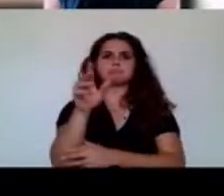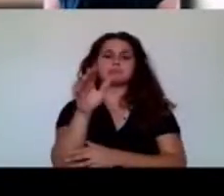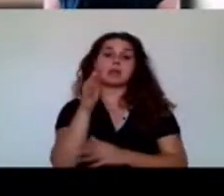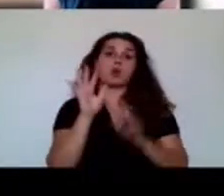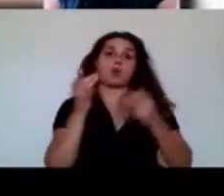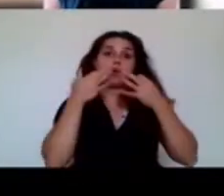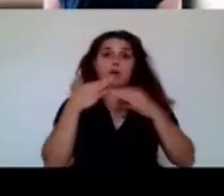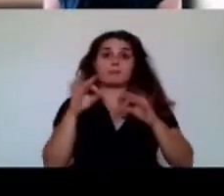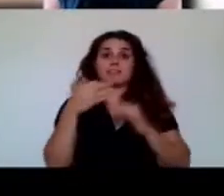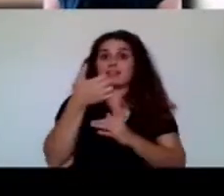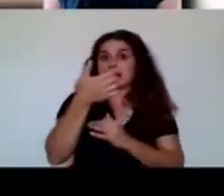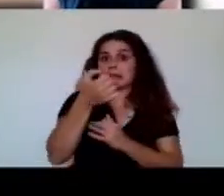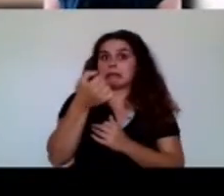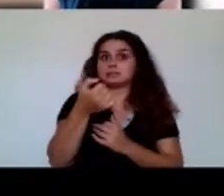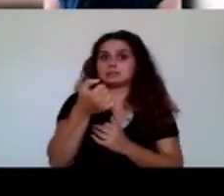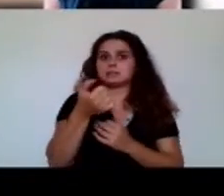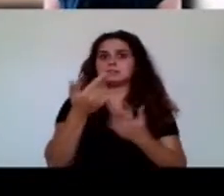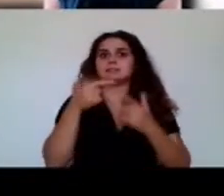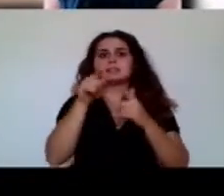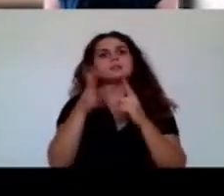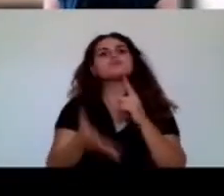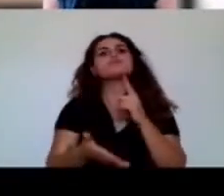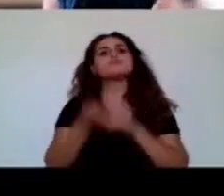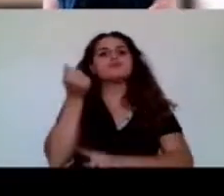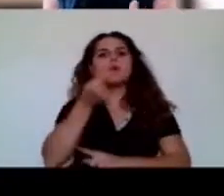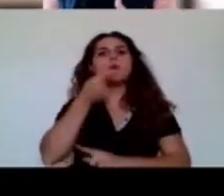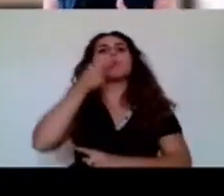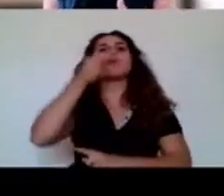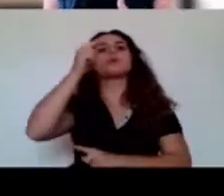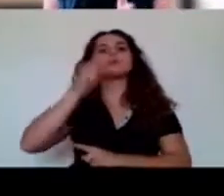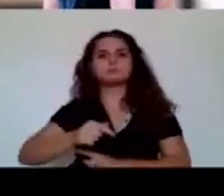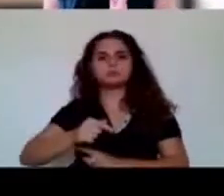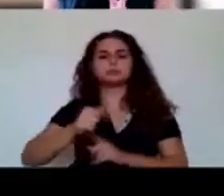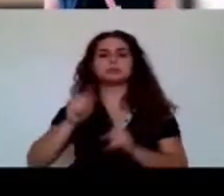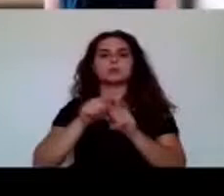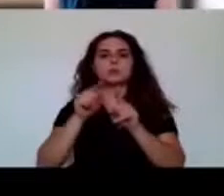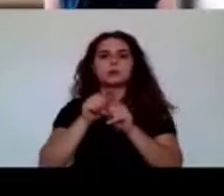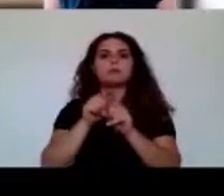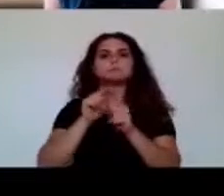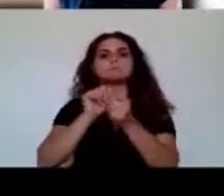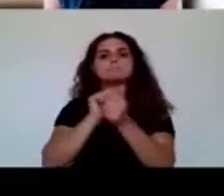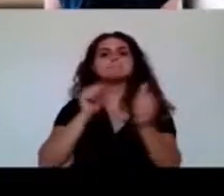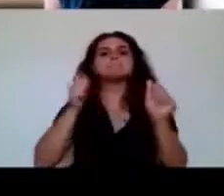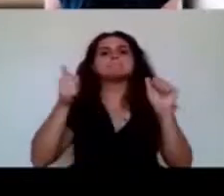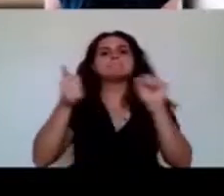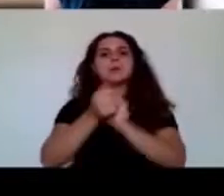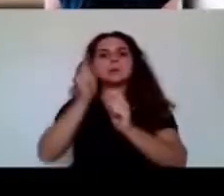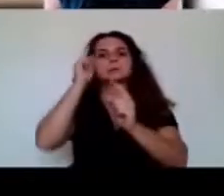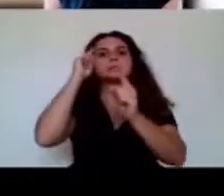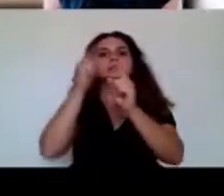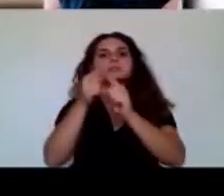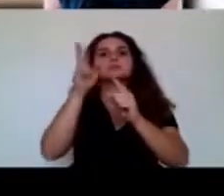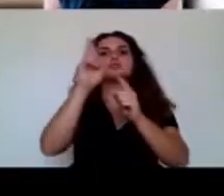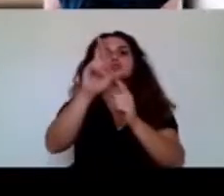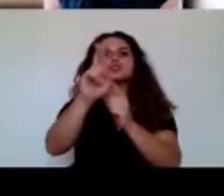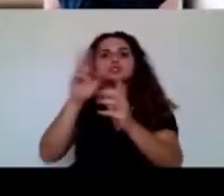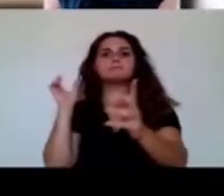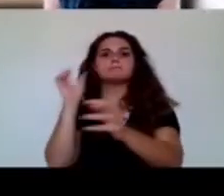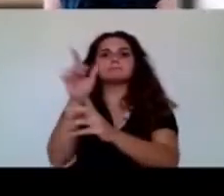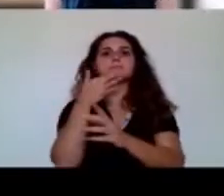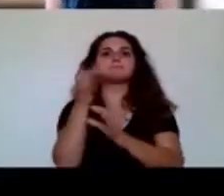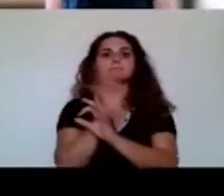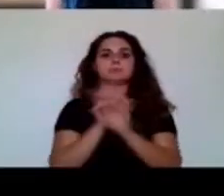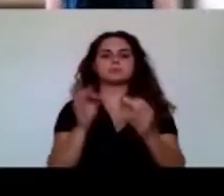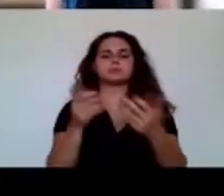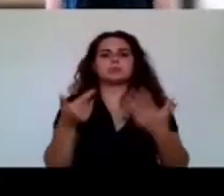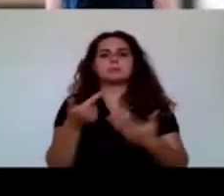average per subject, he's now able to learn, he gradually updates so that he's hitting the target perfectly. Then we can ask,